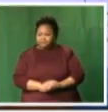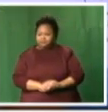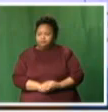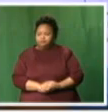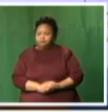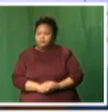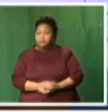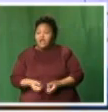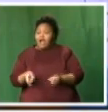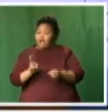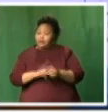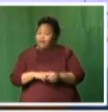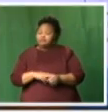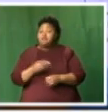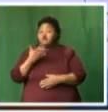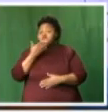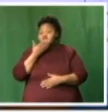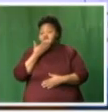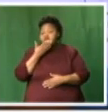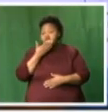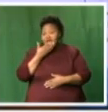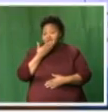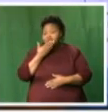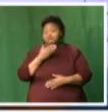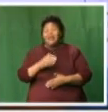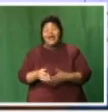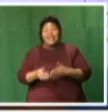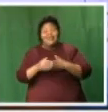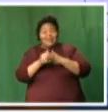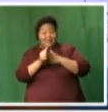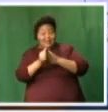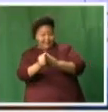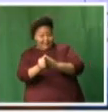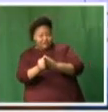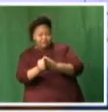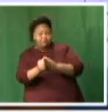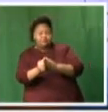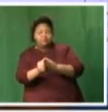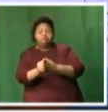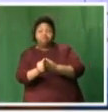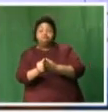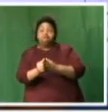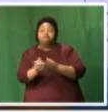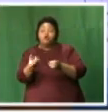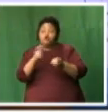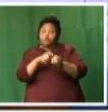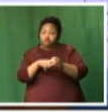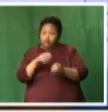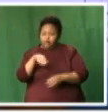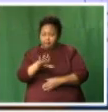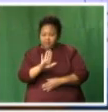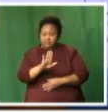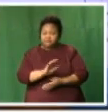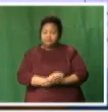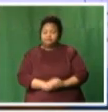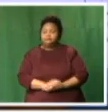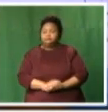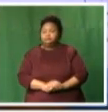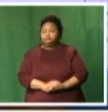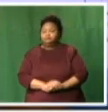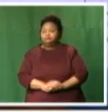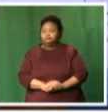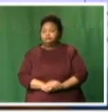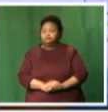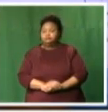be it through leadership or other aspects. Yet that seems to have so